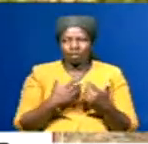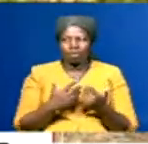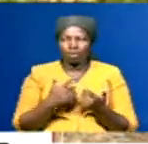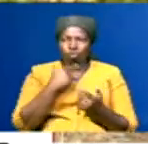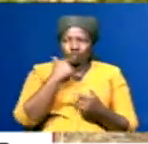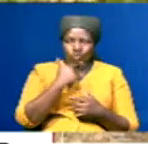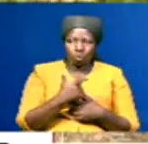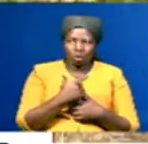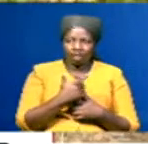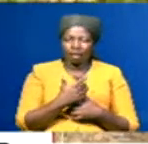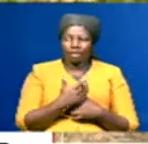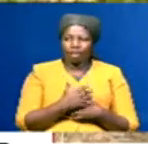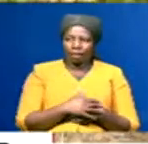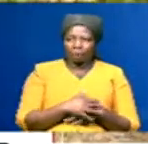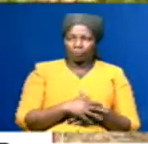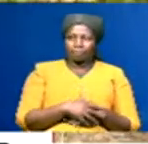and